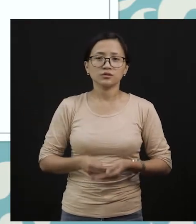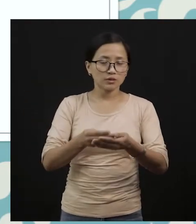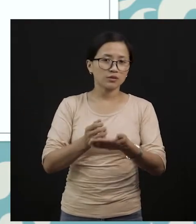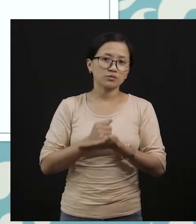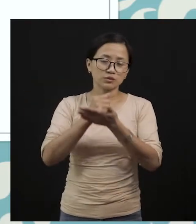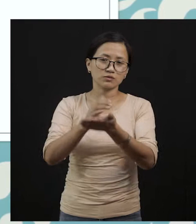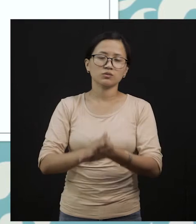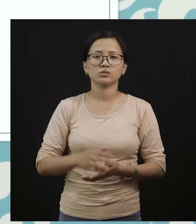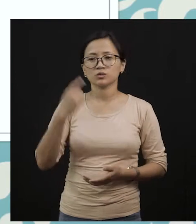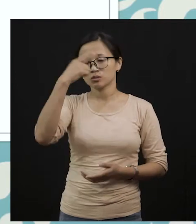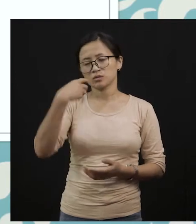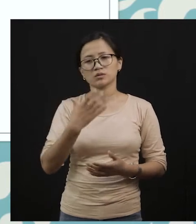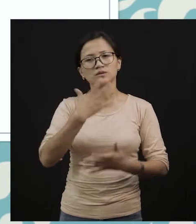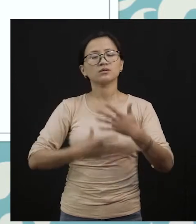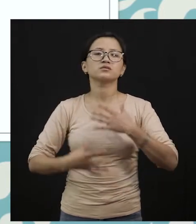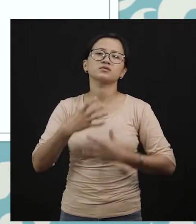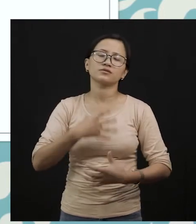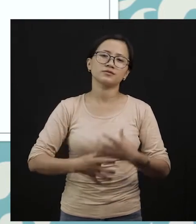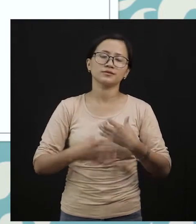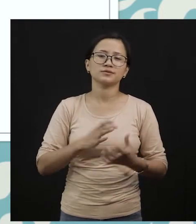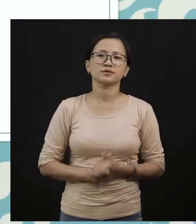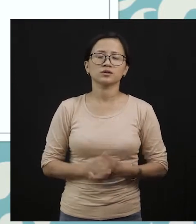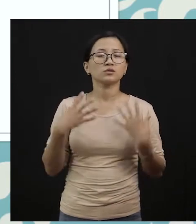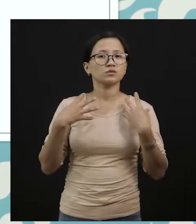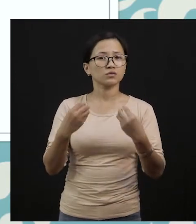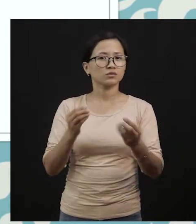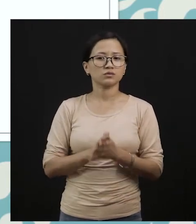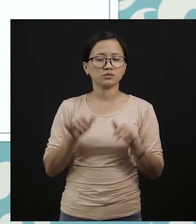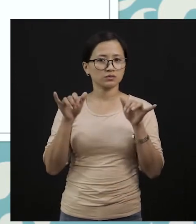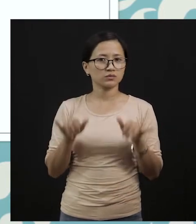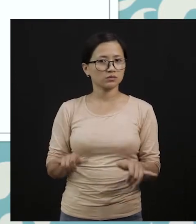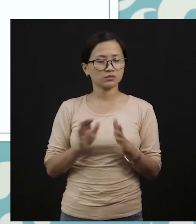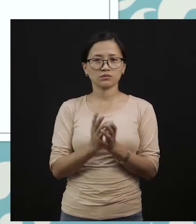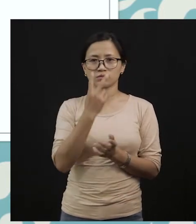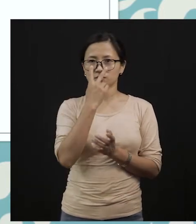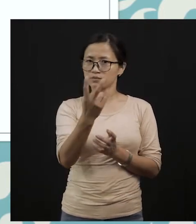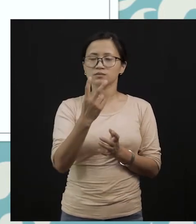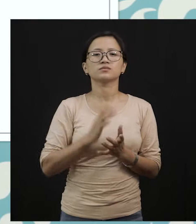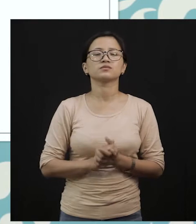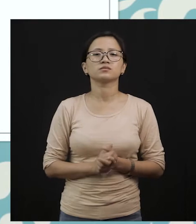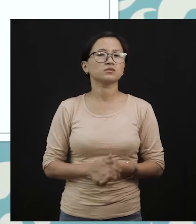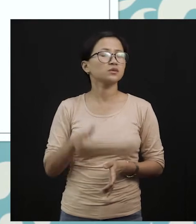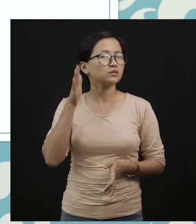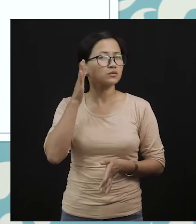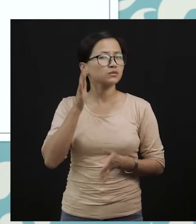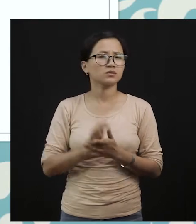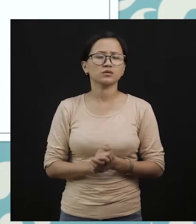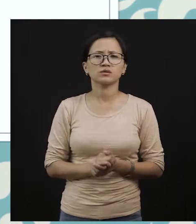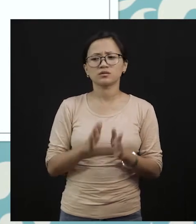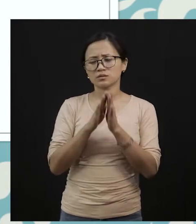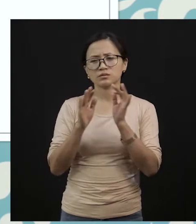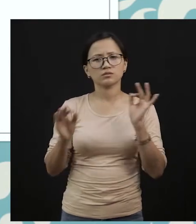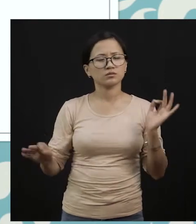who are suffering. That is what we are going to learn. I want you to stay focused because by listening to her stories, you will